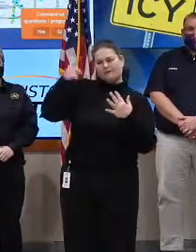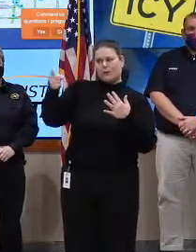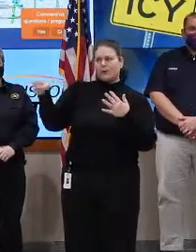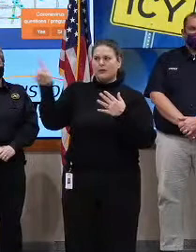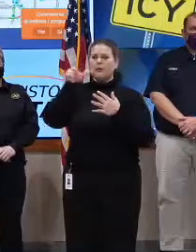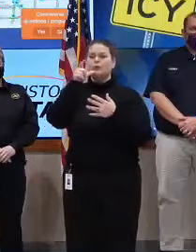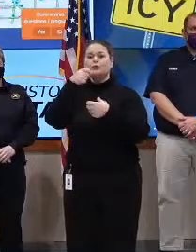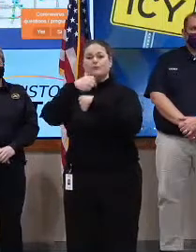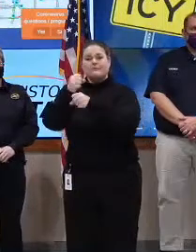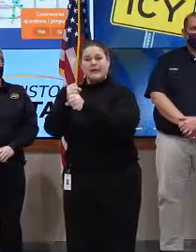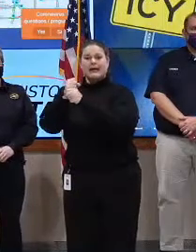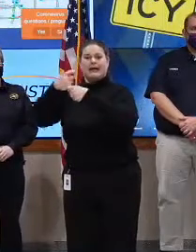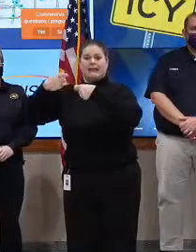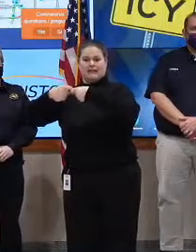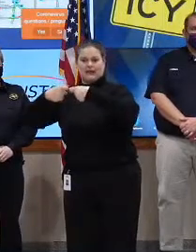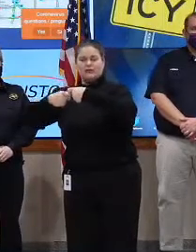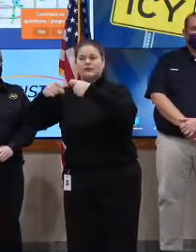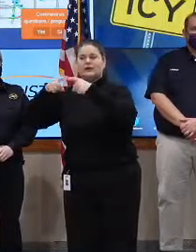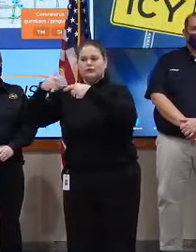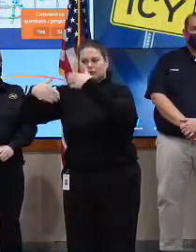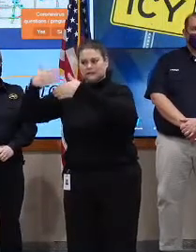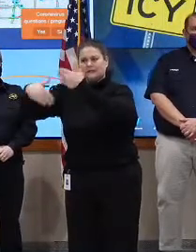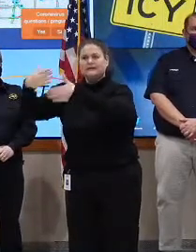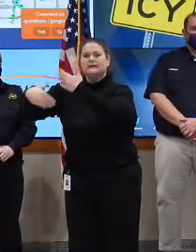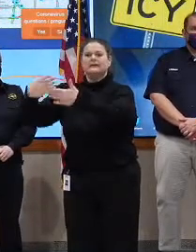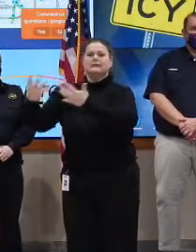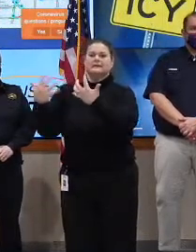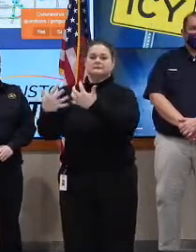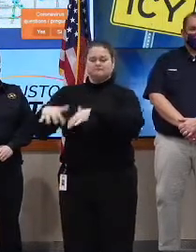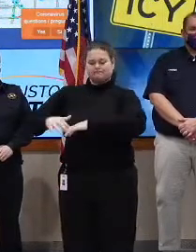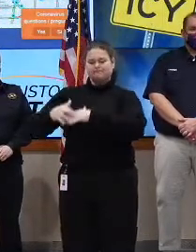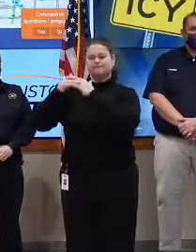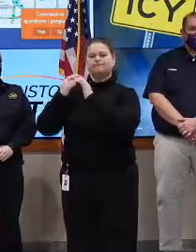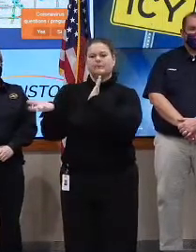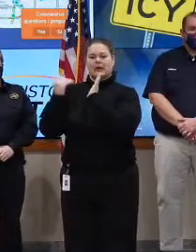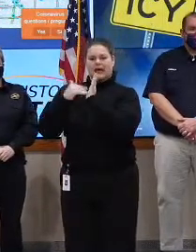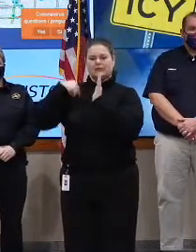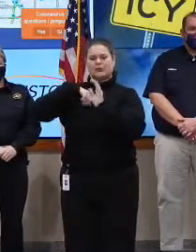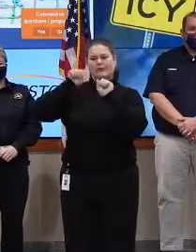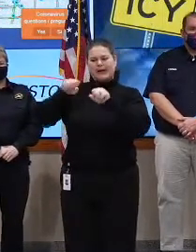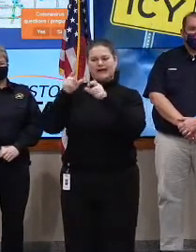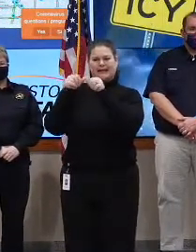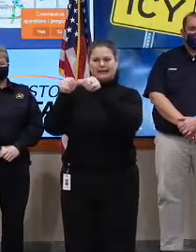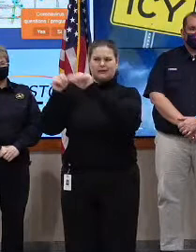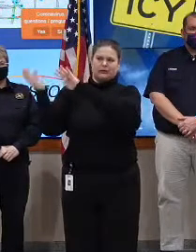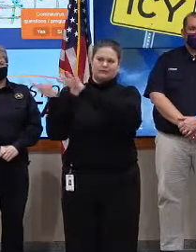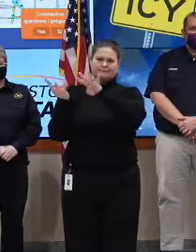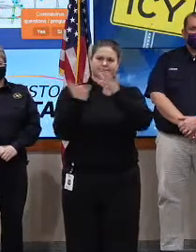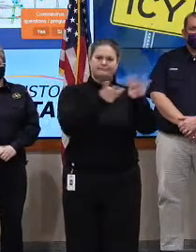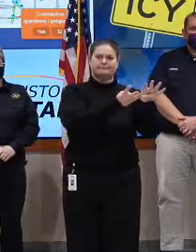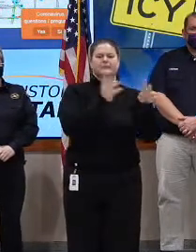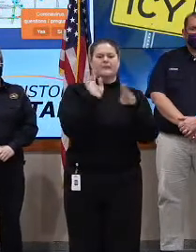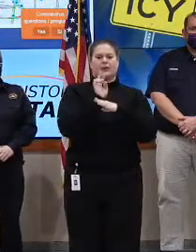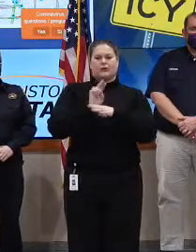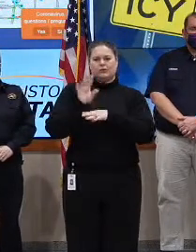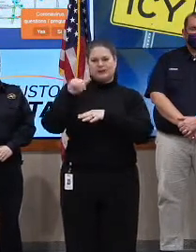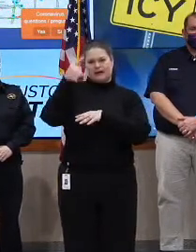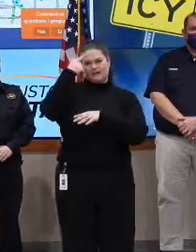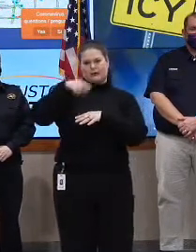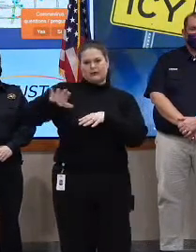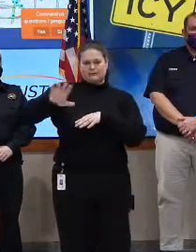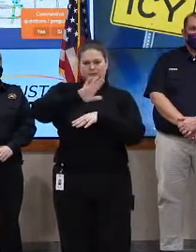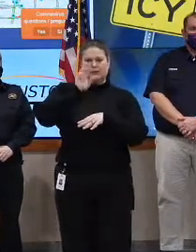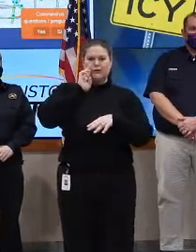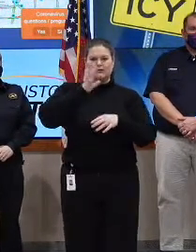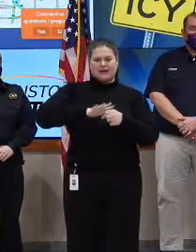back online so we can continue to power Harris County and the greater Houston area. Judge Hidalgo gave you the